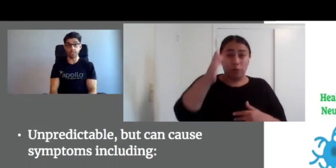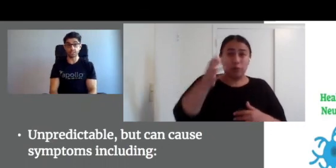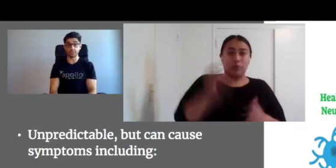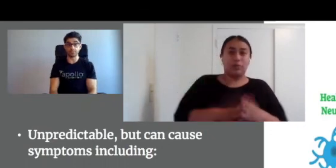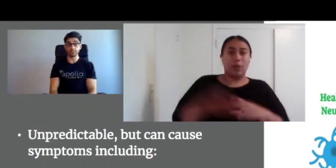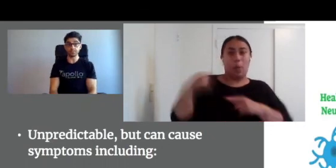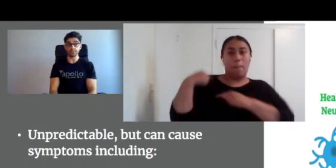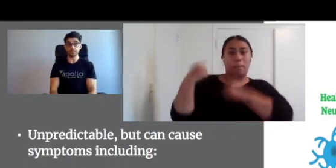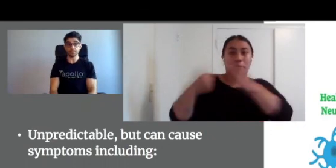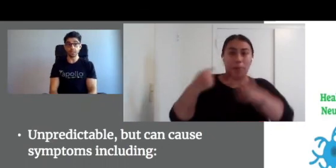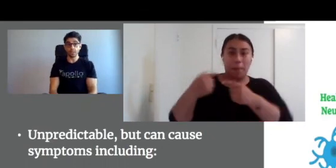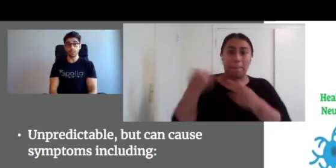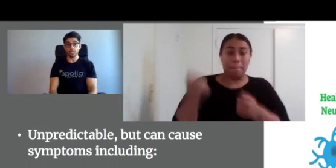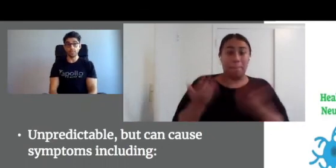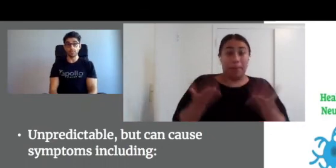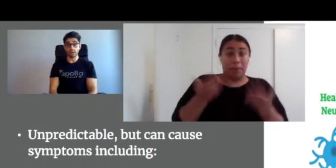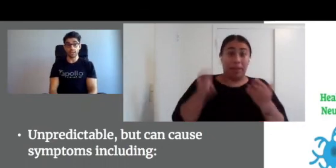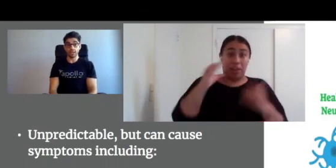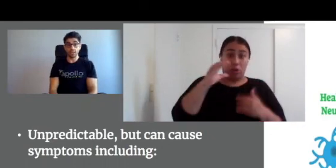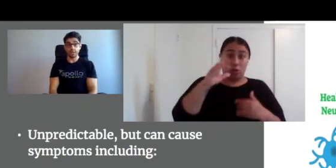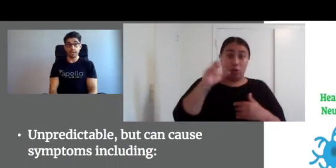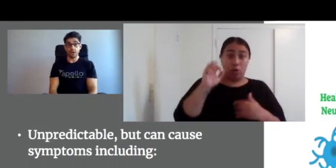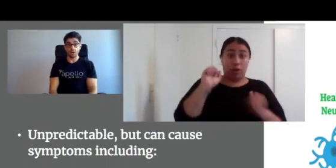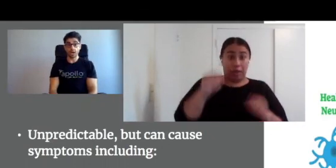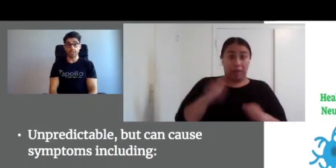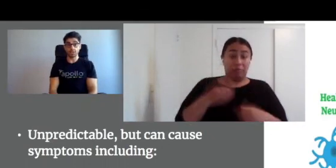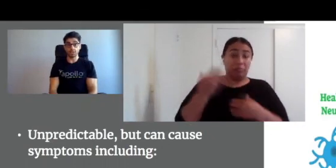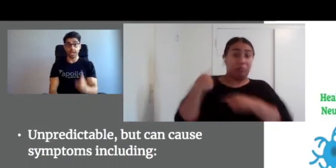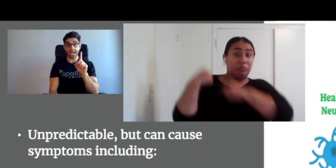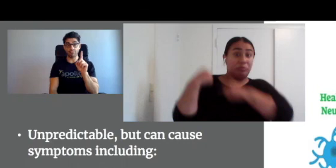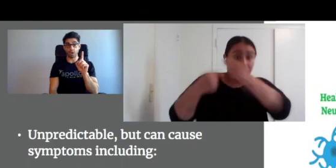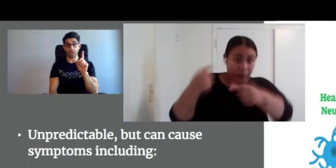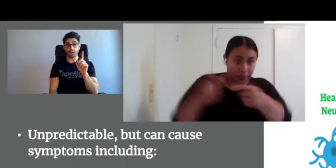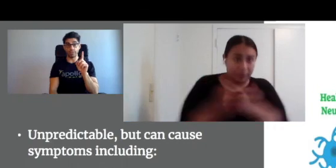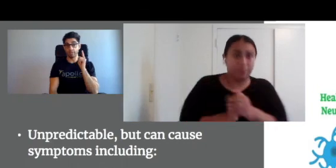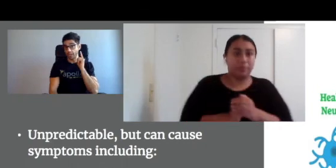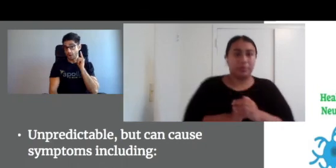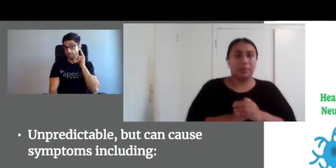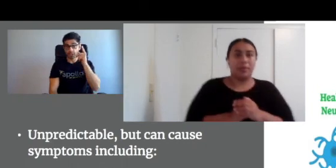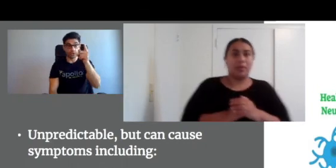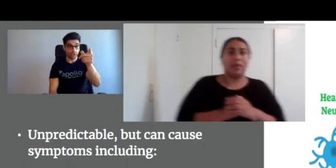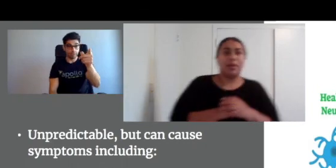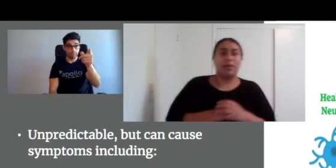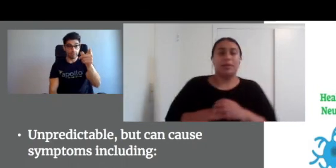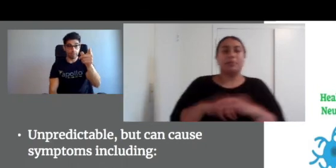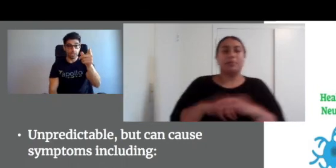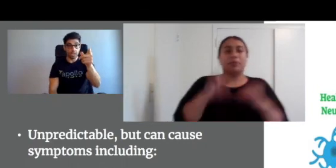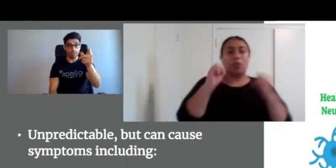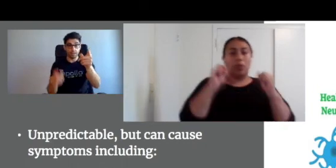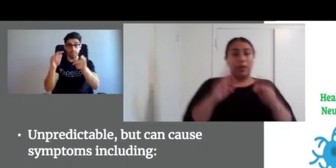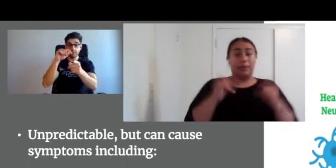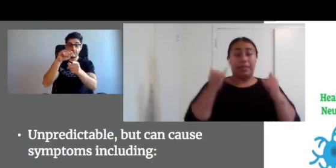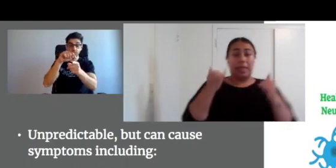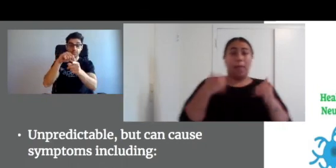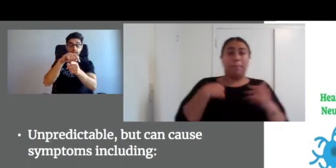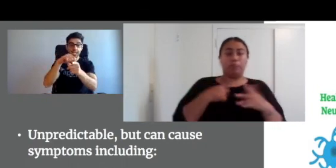of MS. Keeping in mind that our eyes only have one nerve, the optic nerve.